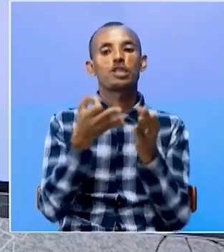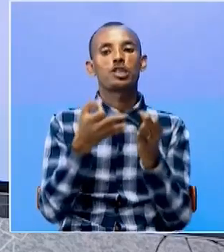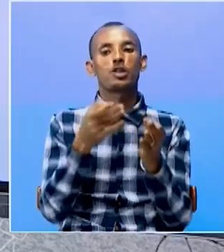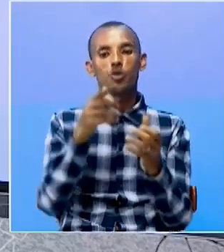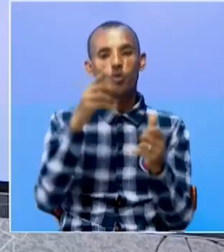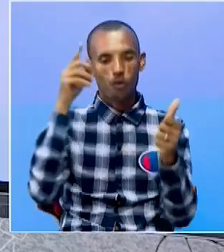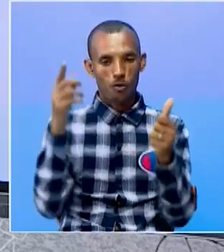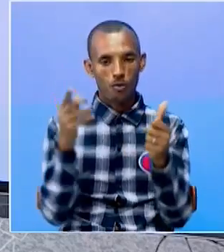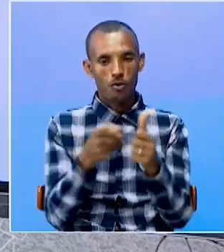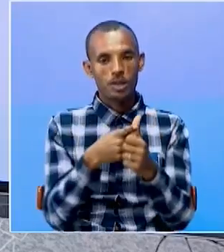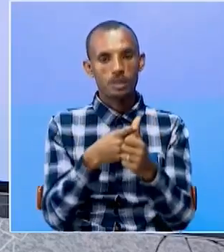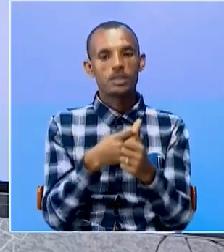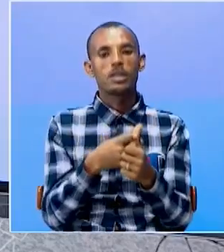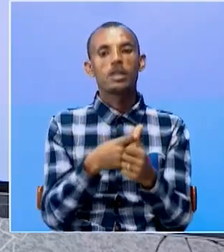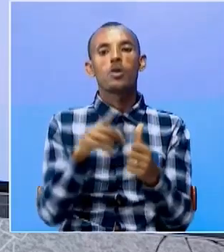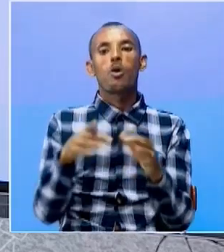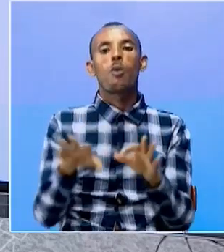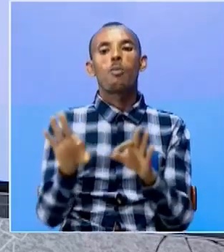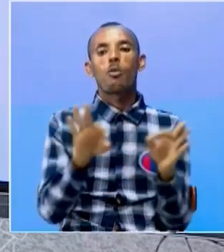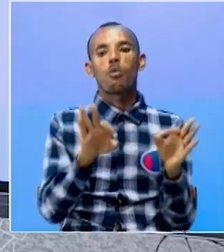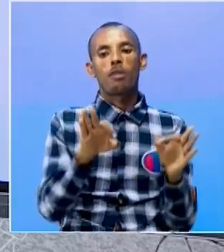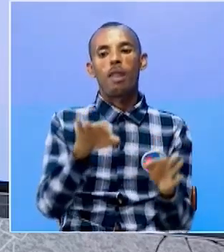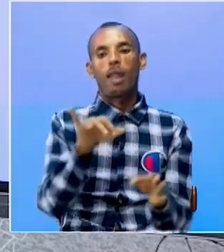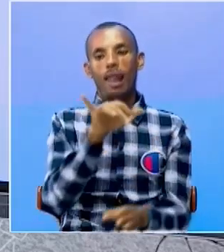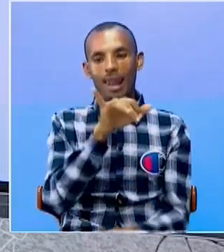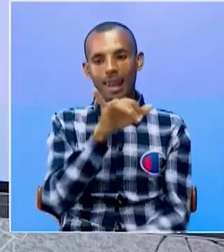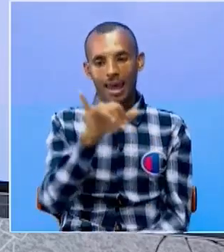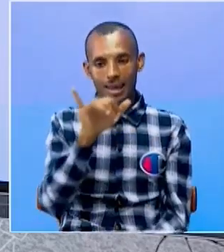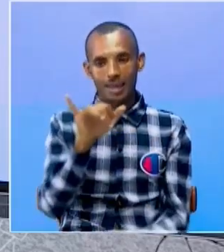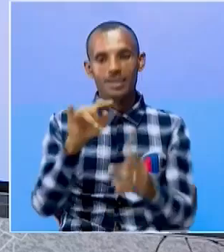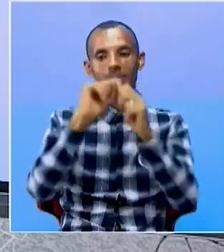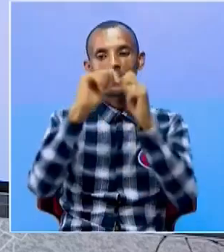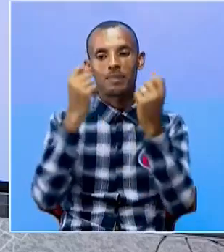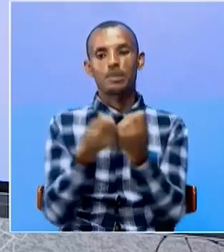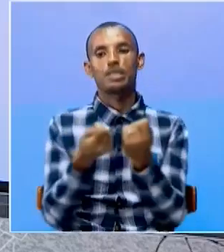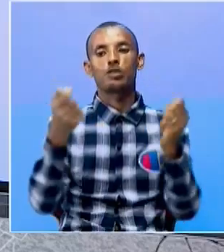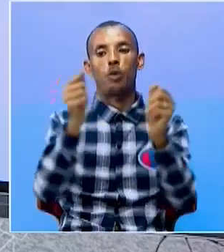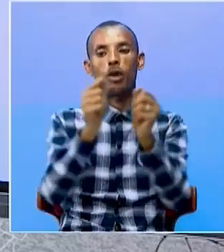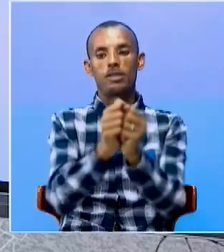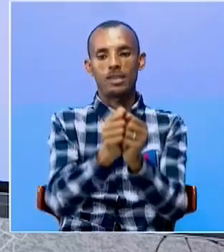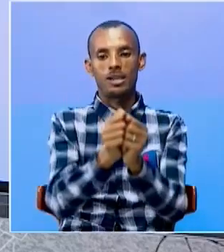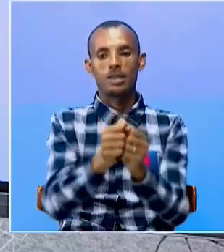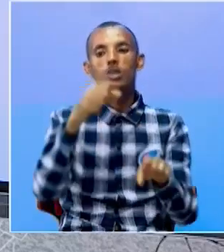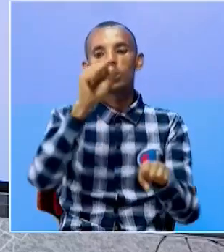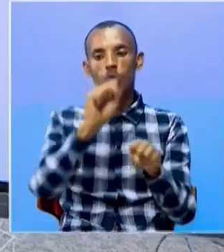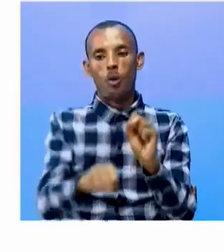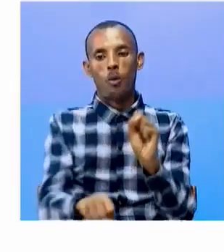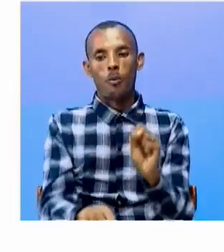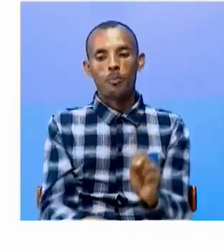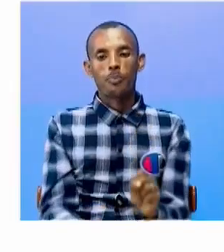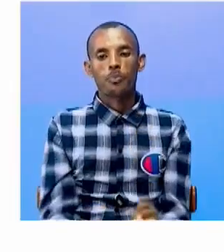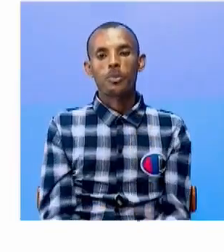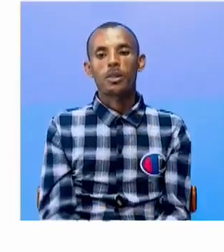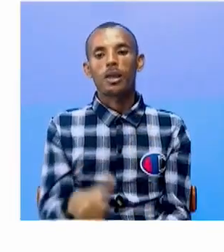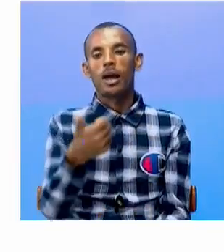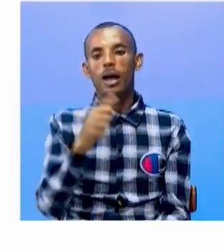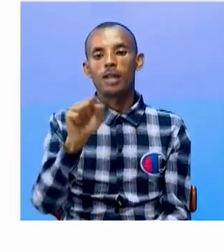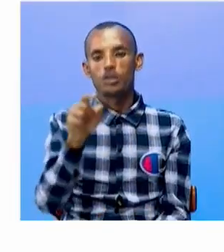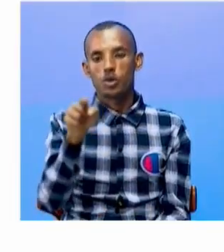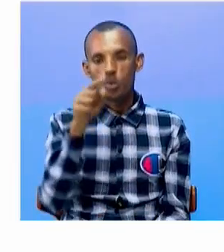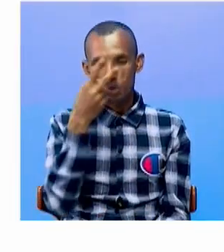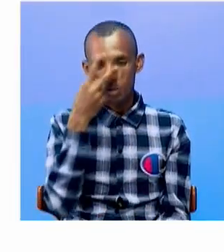step is you put like terms together. So, as you can see